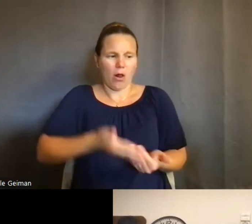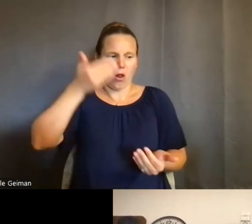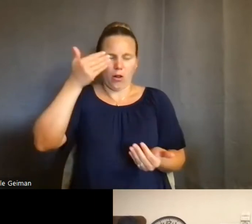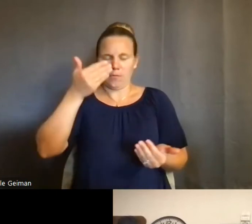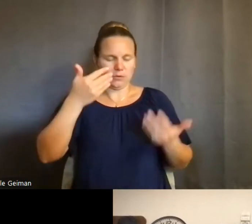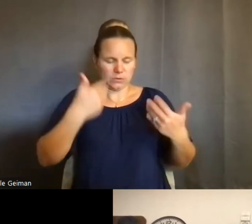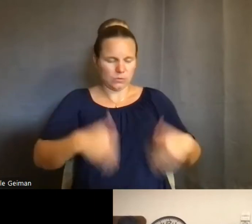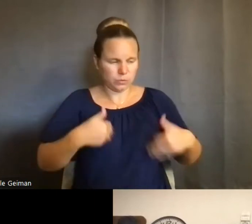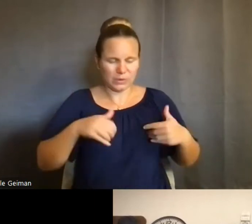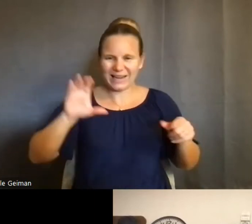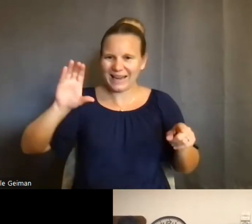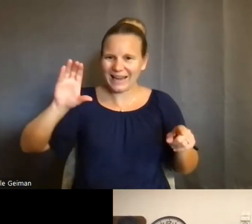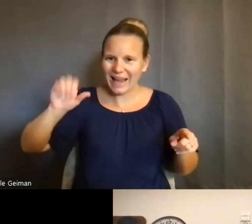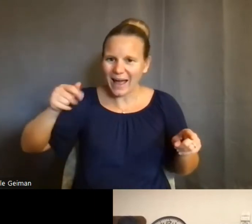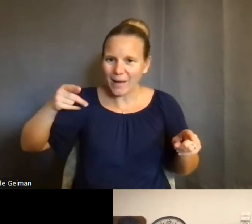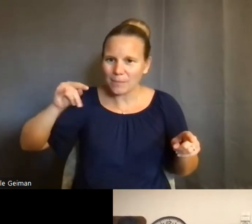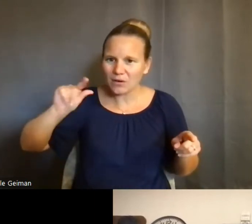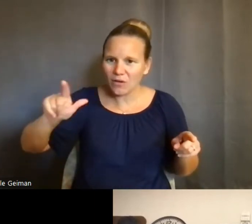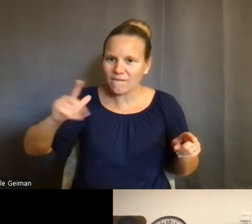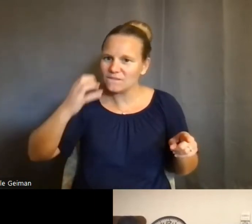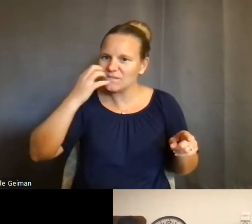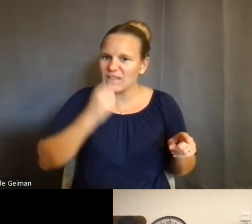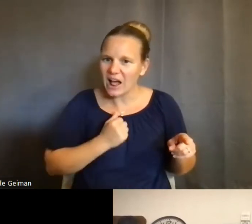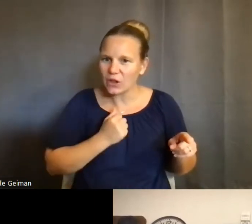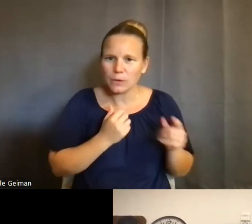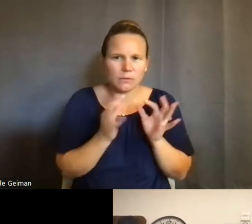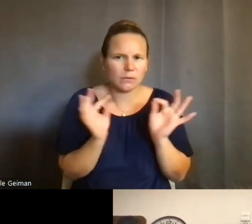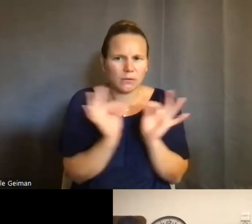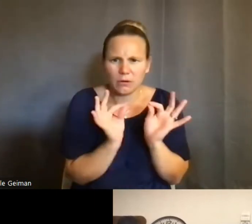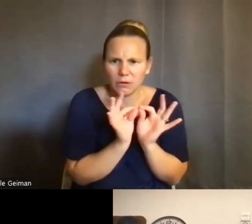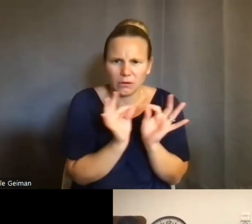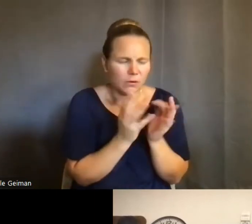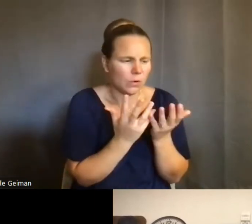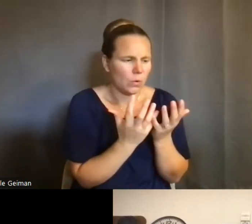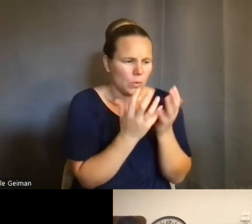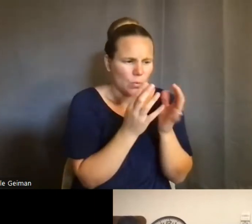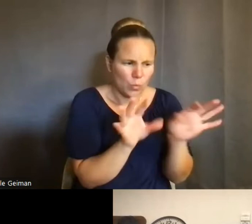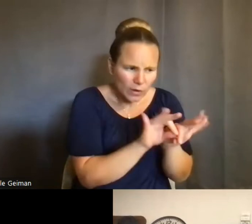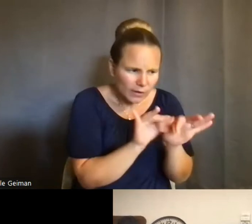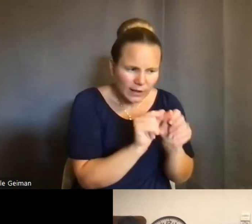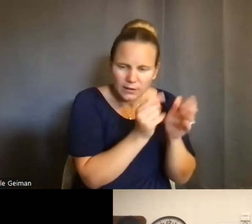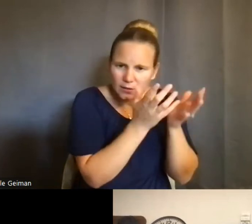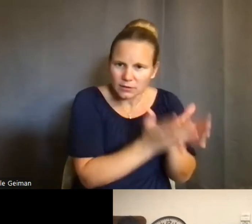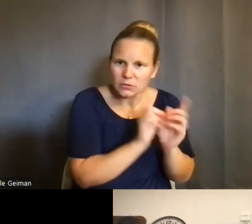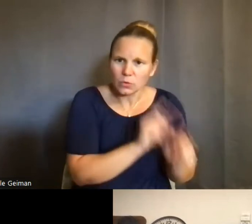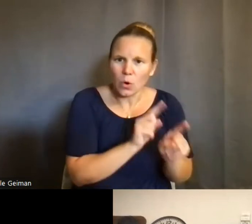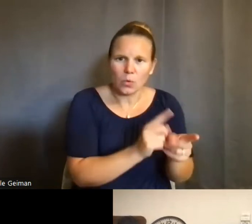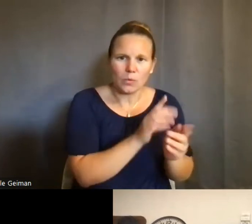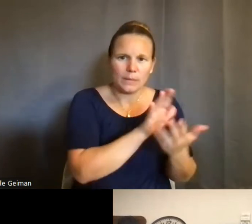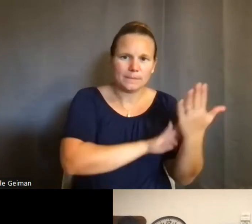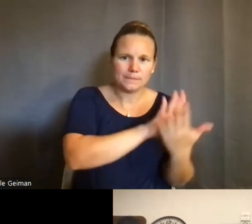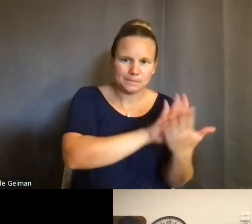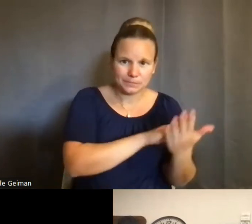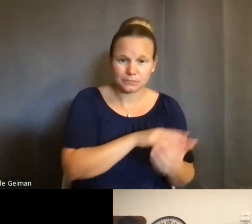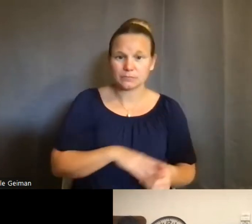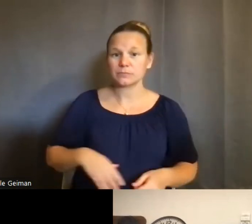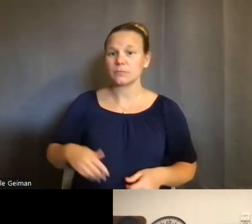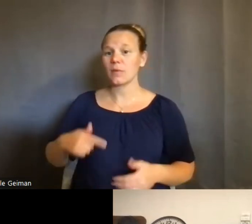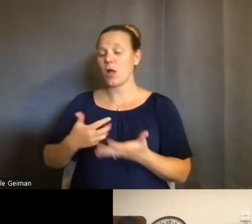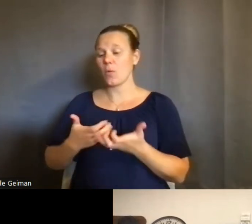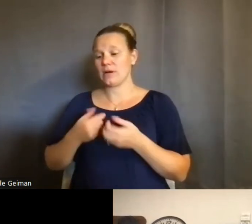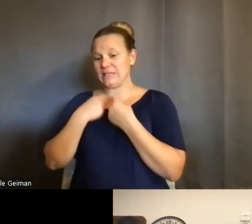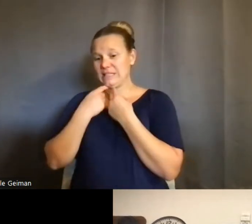educator, right? So what I would tell young aspiring educators today is that if you're interested in